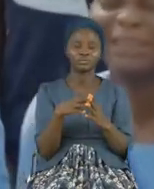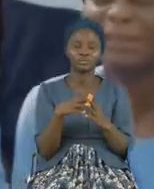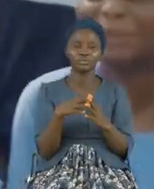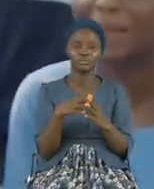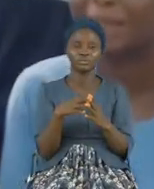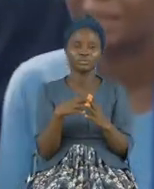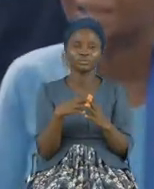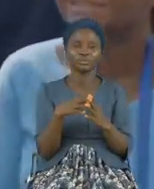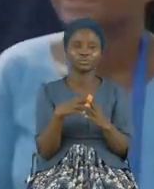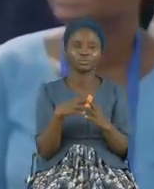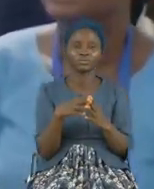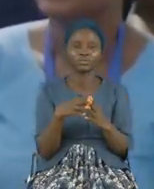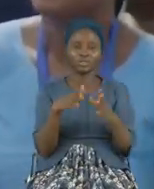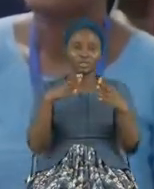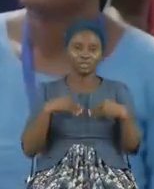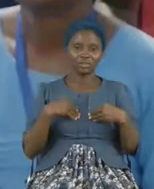Accept the word.